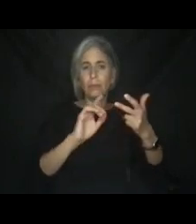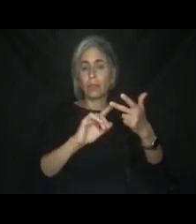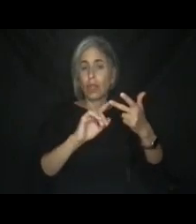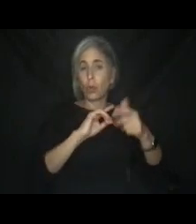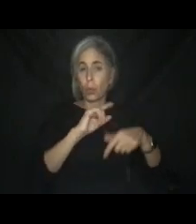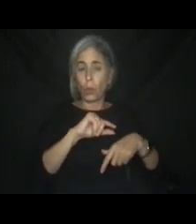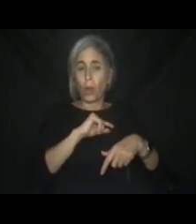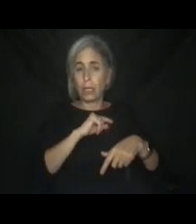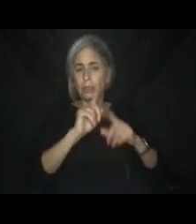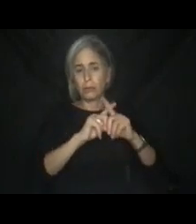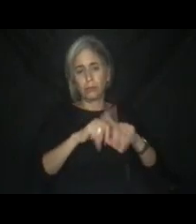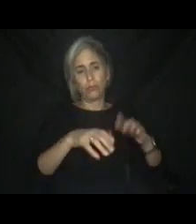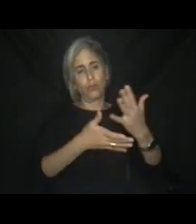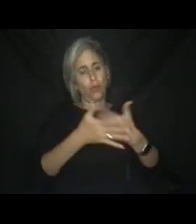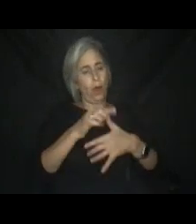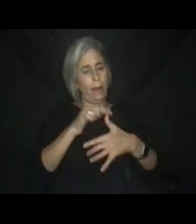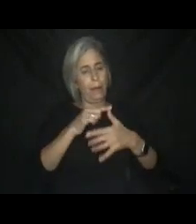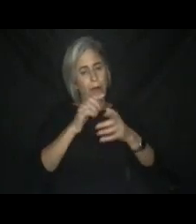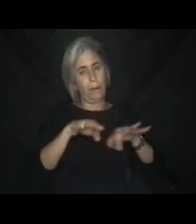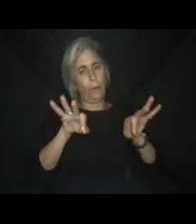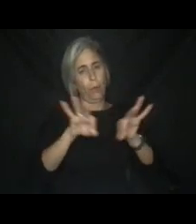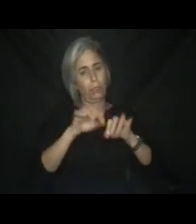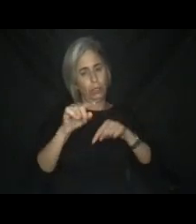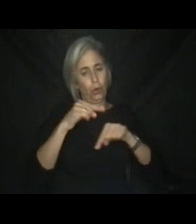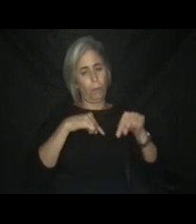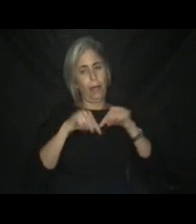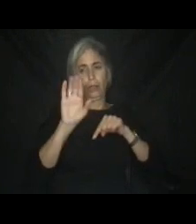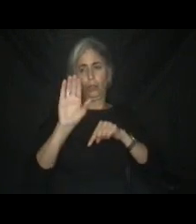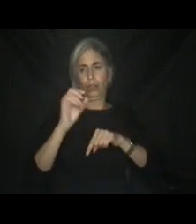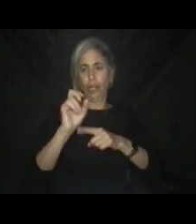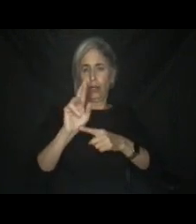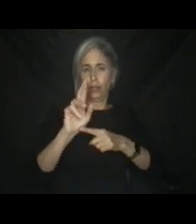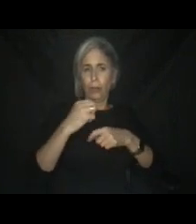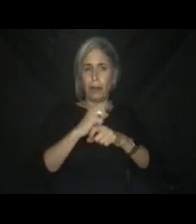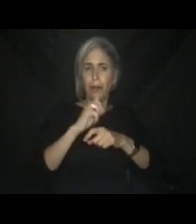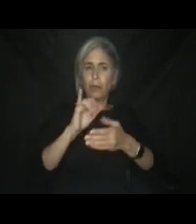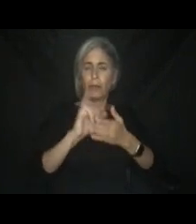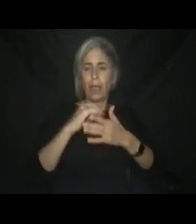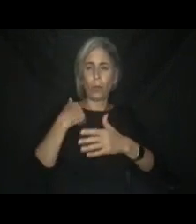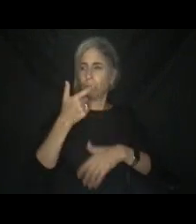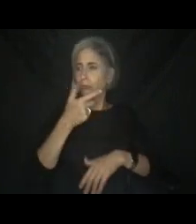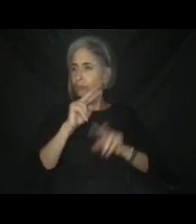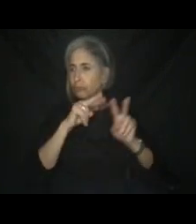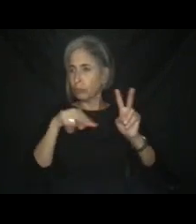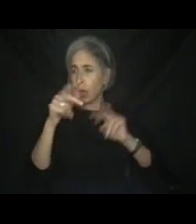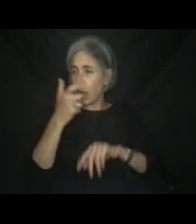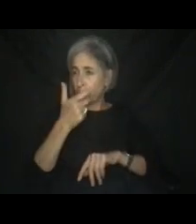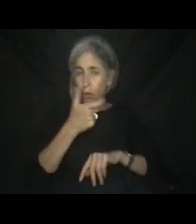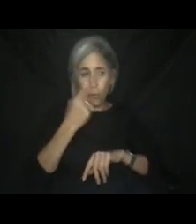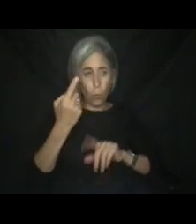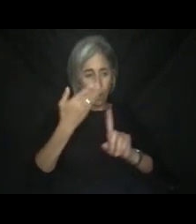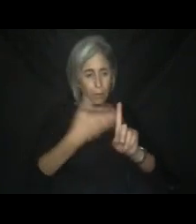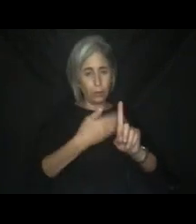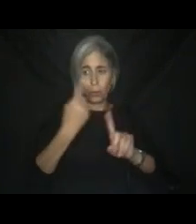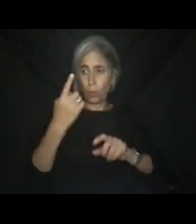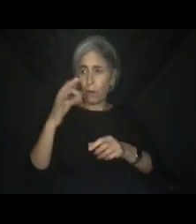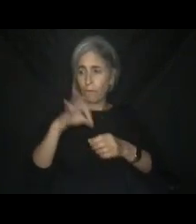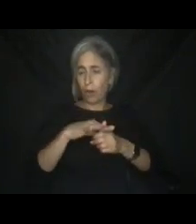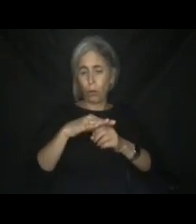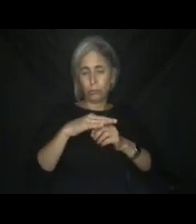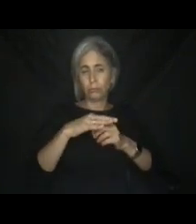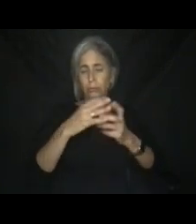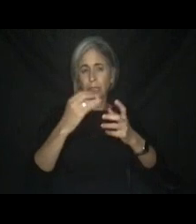primary importance. And again, that's, if we go back to the charter, is to make sure that we observe the one person, one vote principle. If you end up